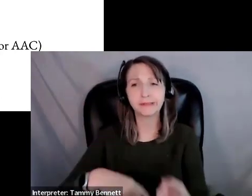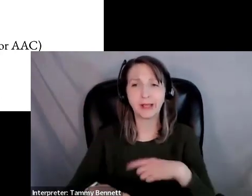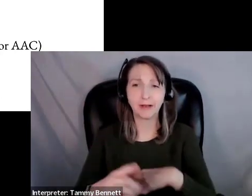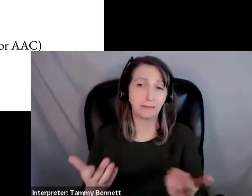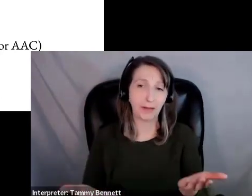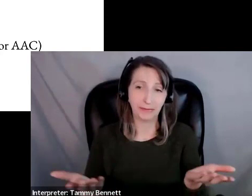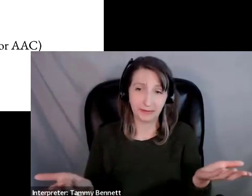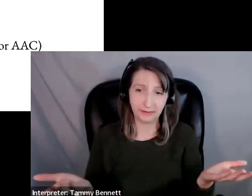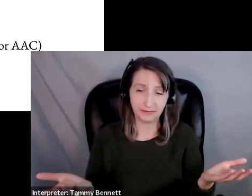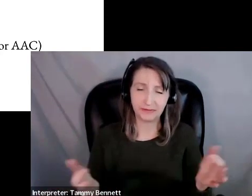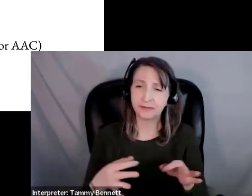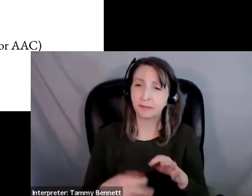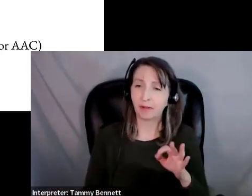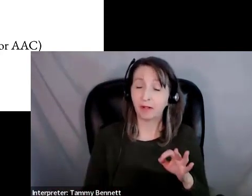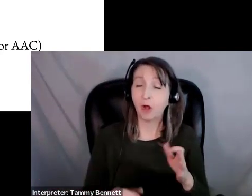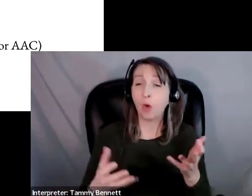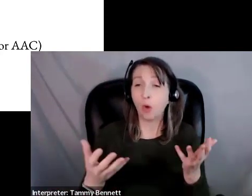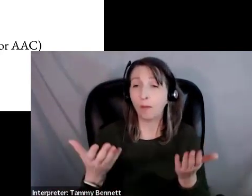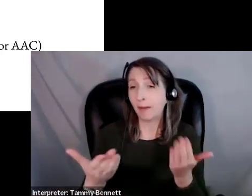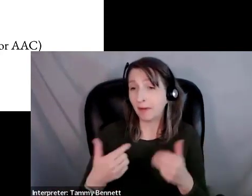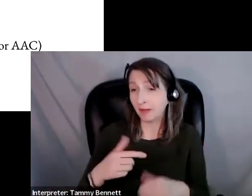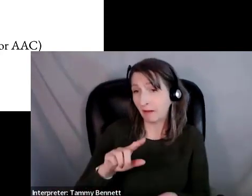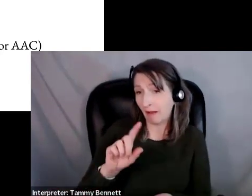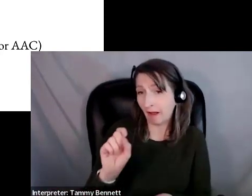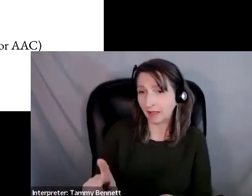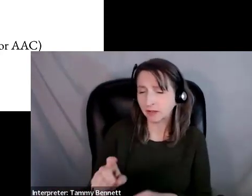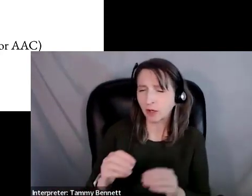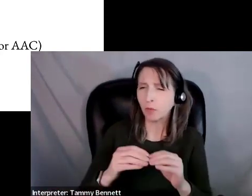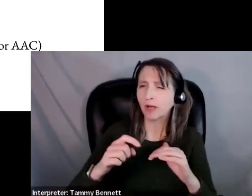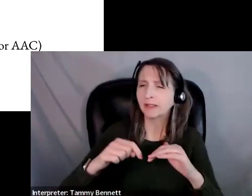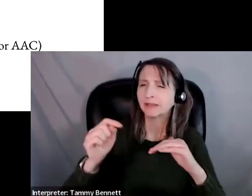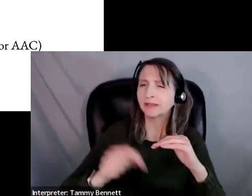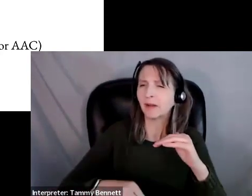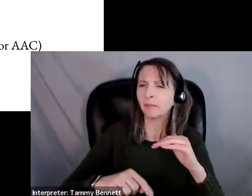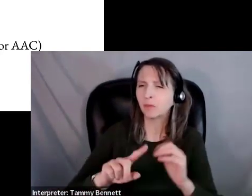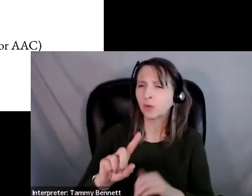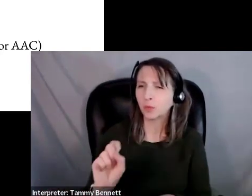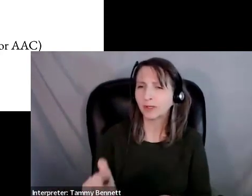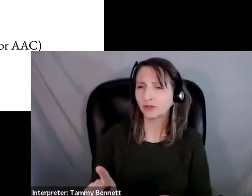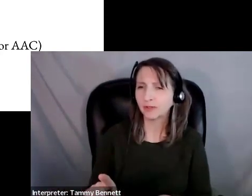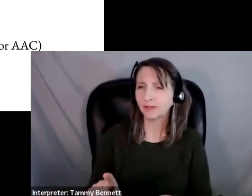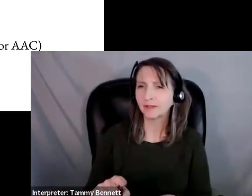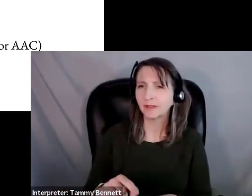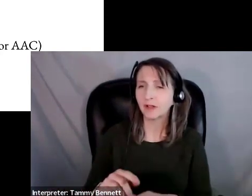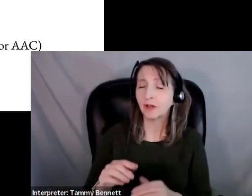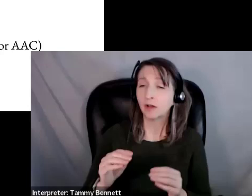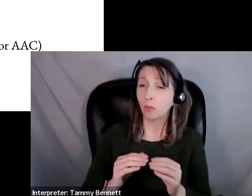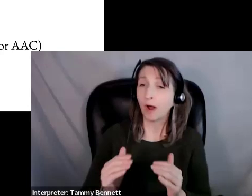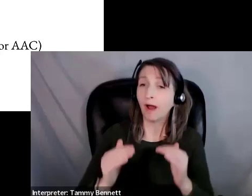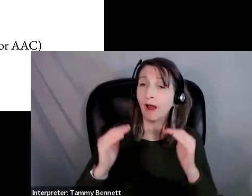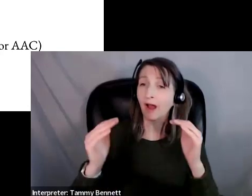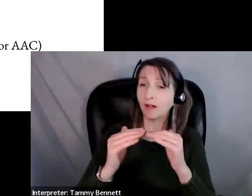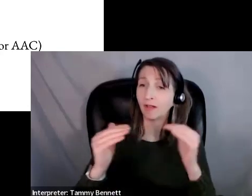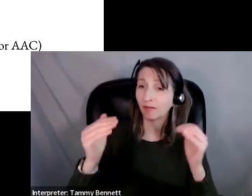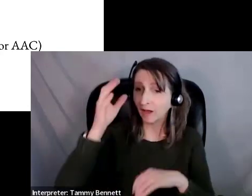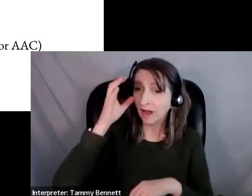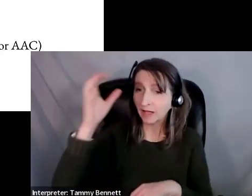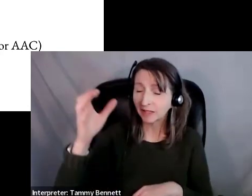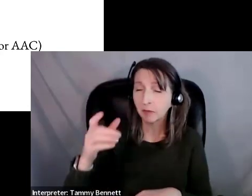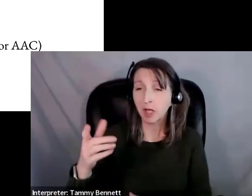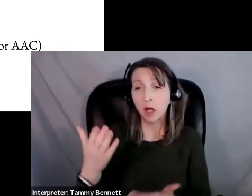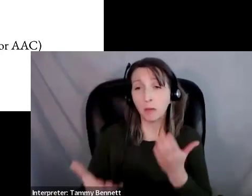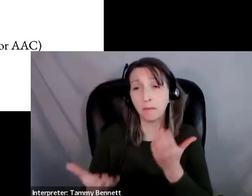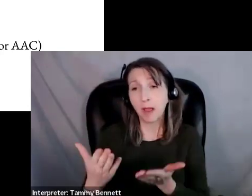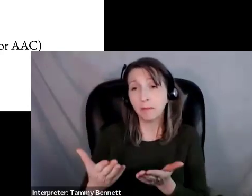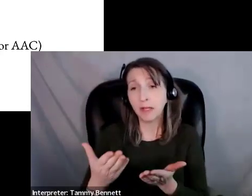in-depth question that requires more, more language, more higher level concepts, and there will require the device or maybe they'll sign part of